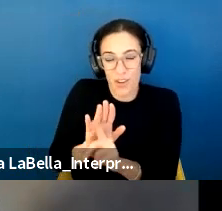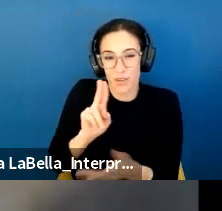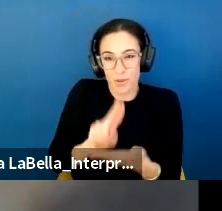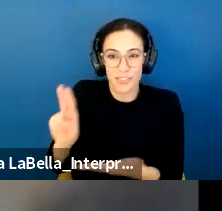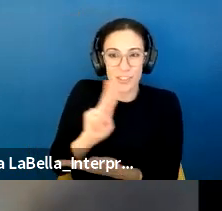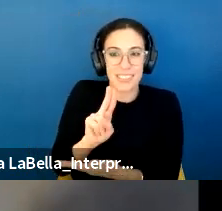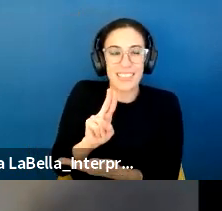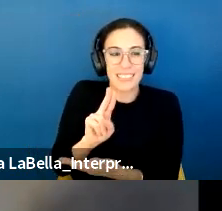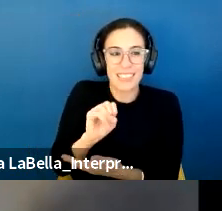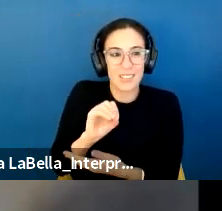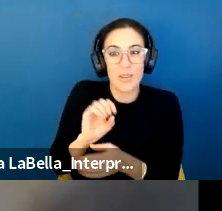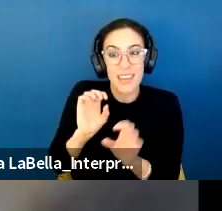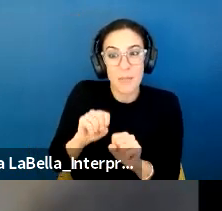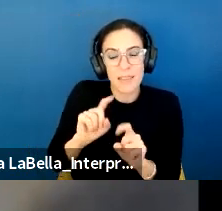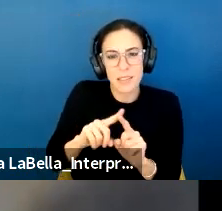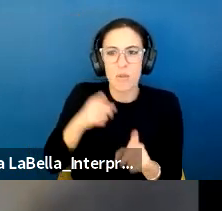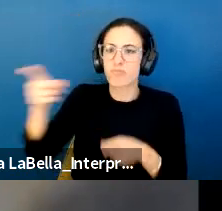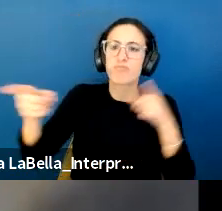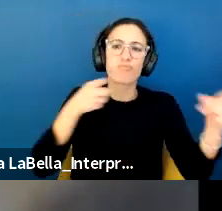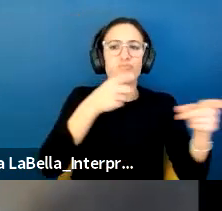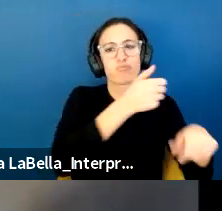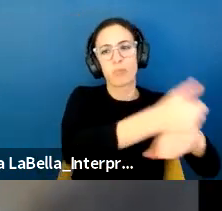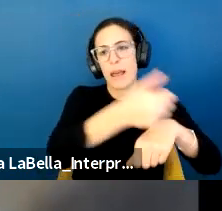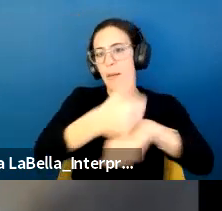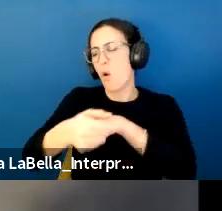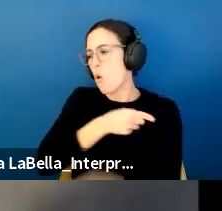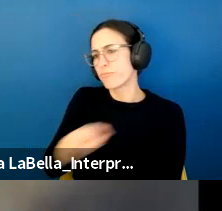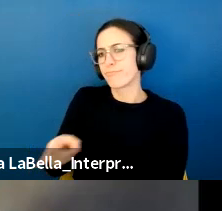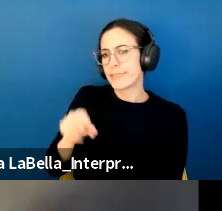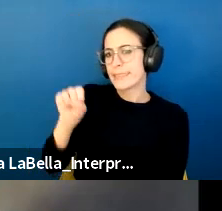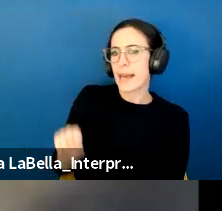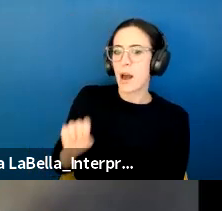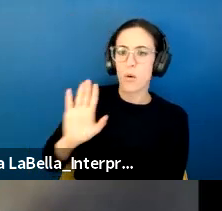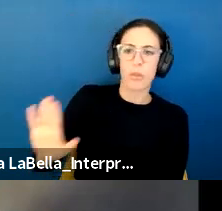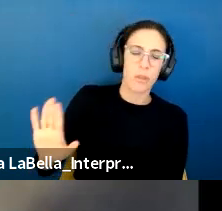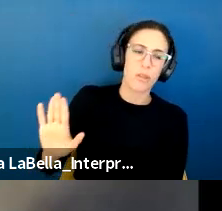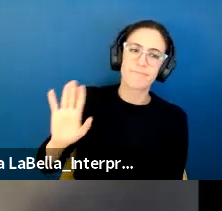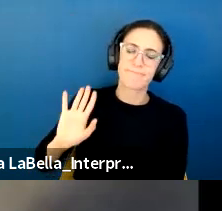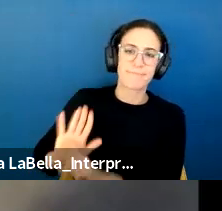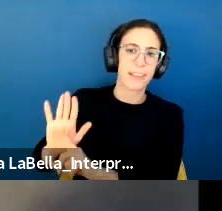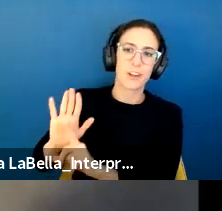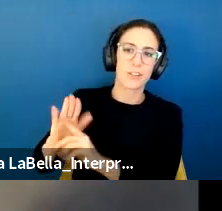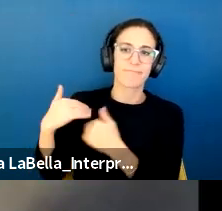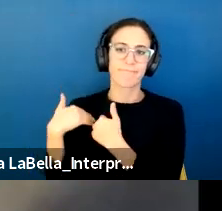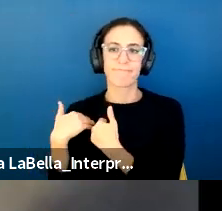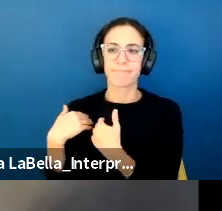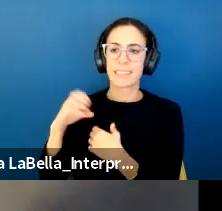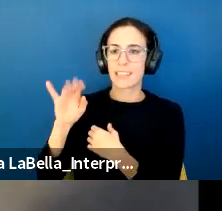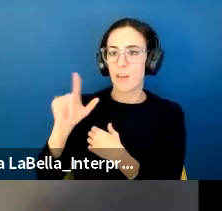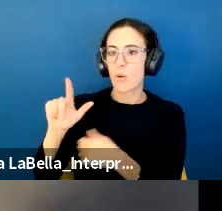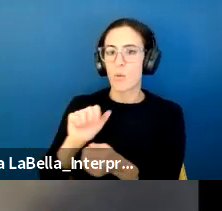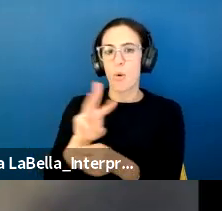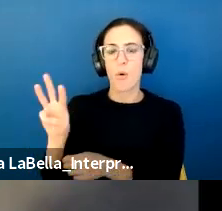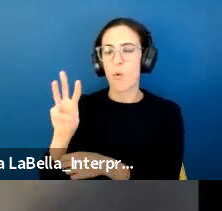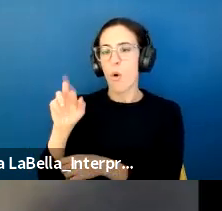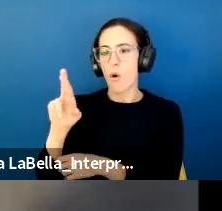the ability to point fingers at the South, over our history with the Civil War and slavery, the ability to